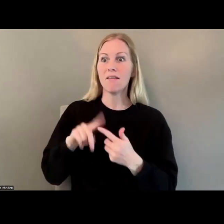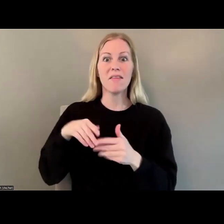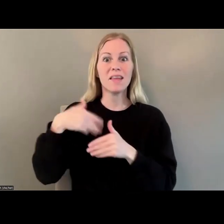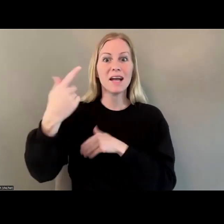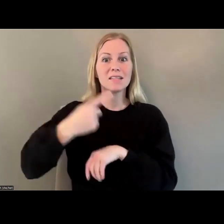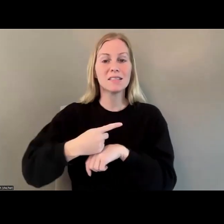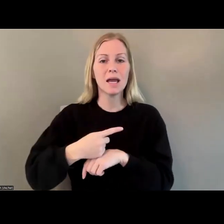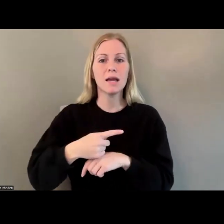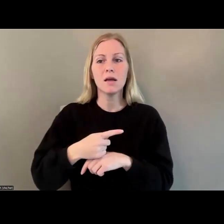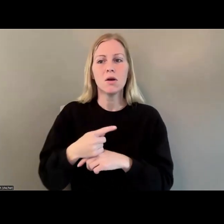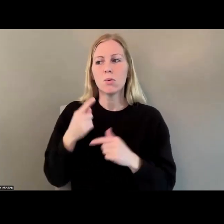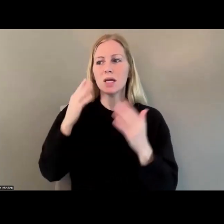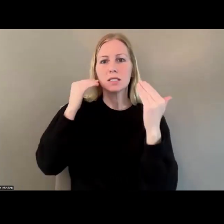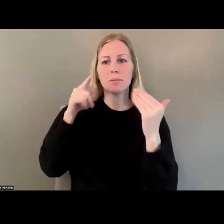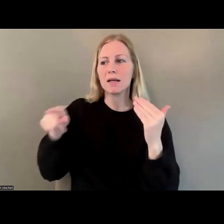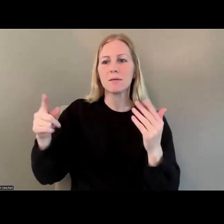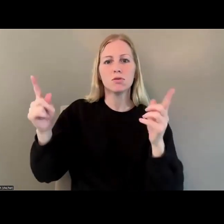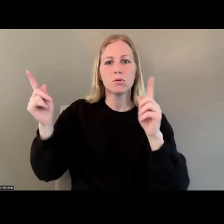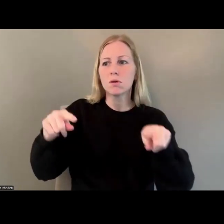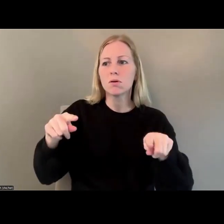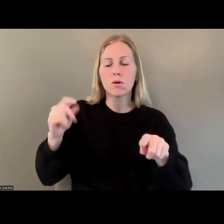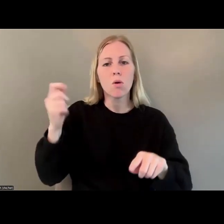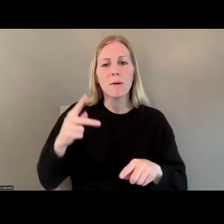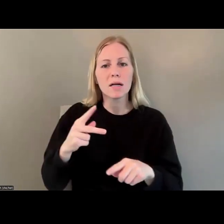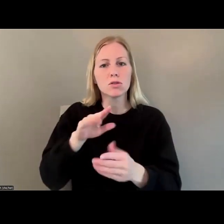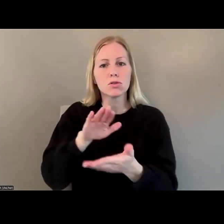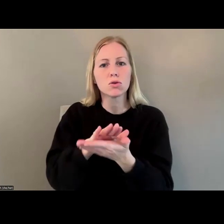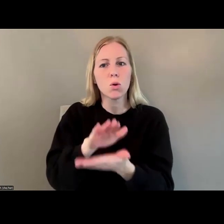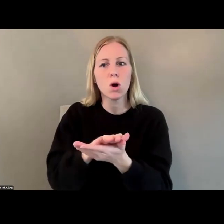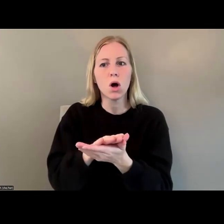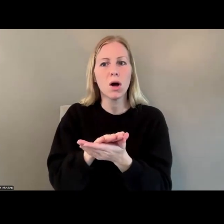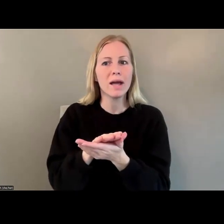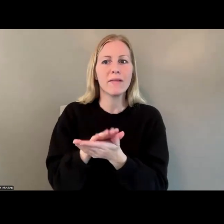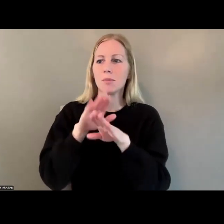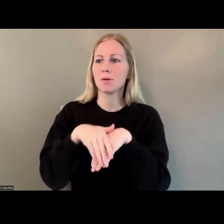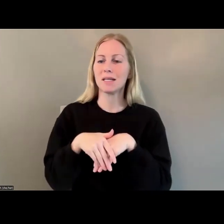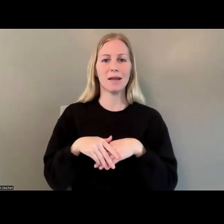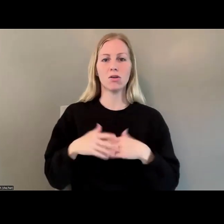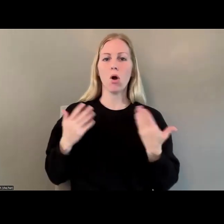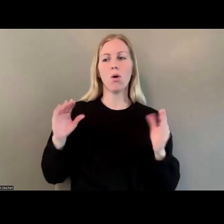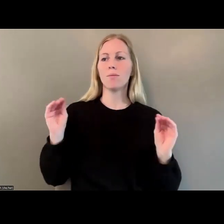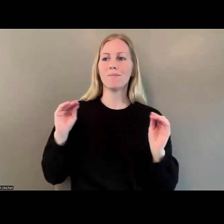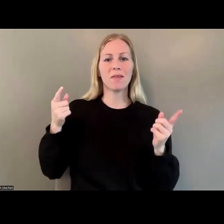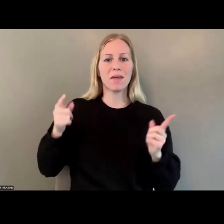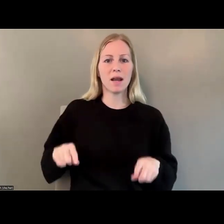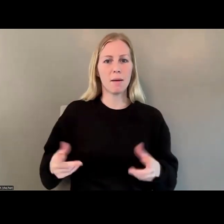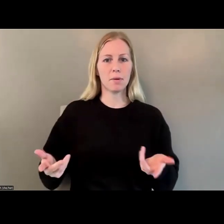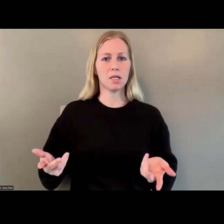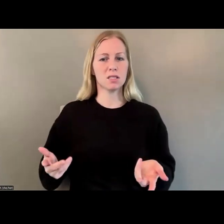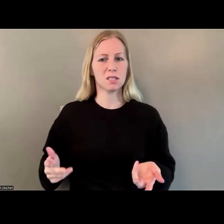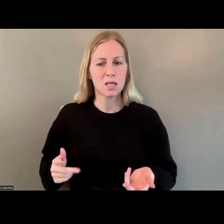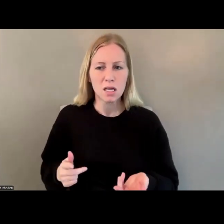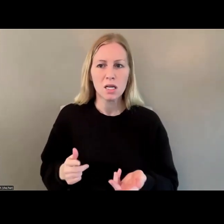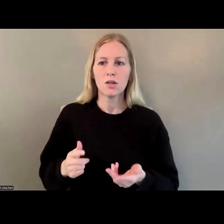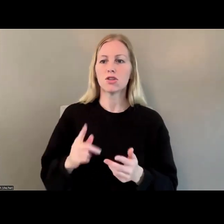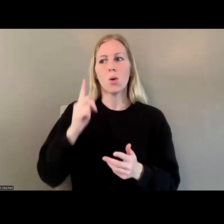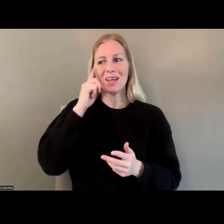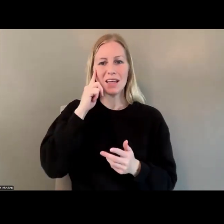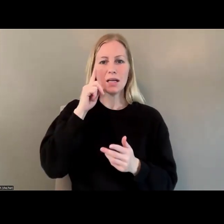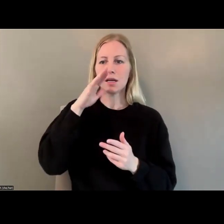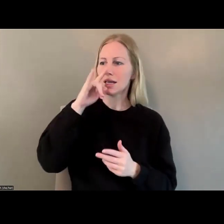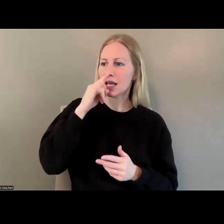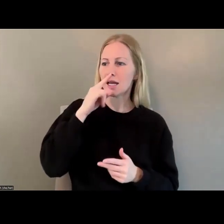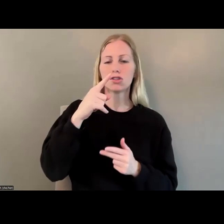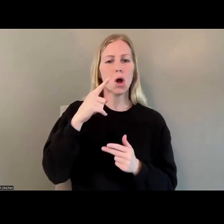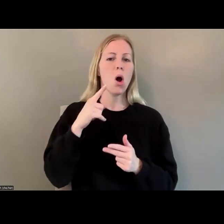only explanation I have for this is that we often think of children as being resilient. They bounce back. But children are human. And